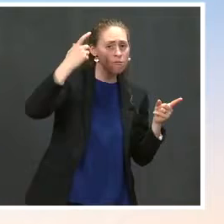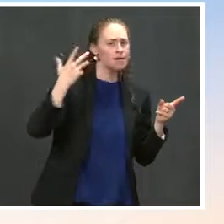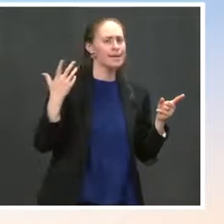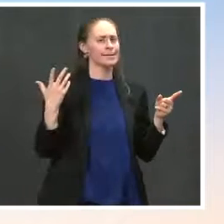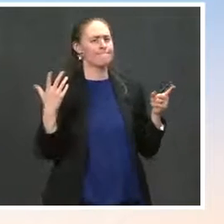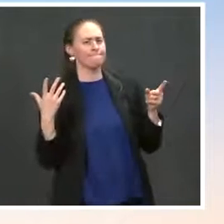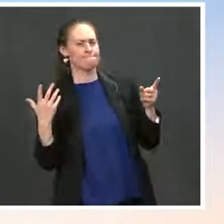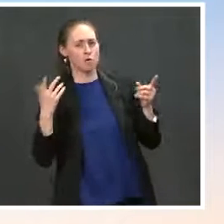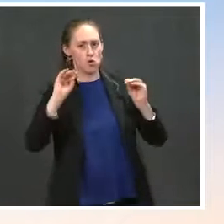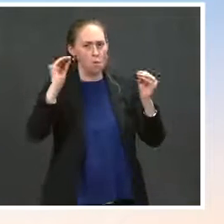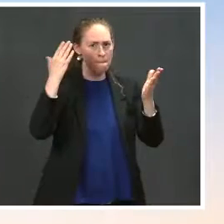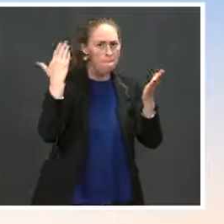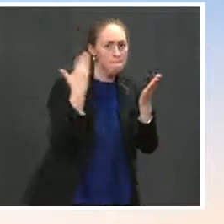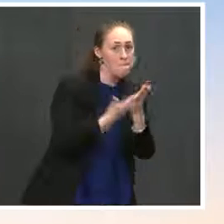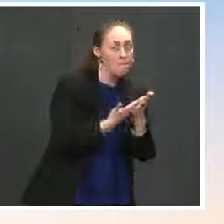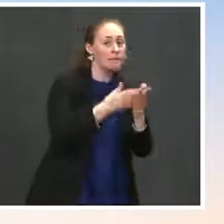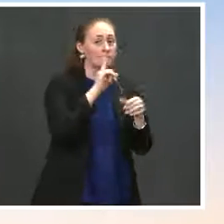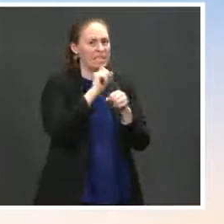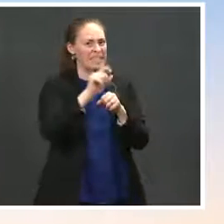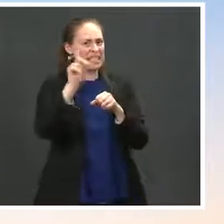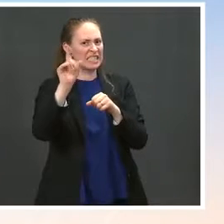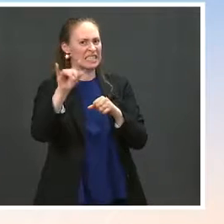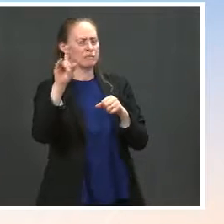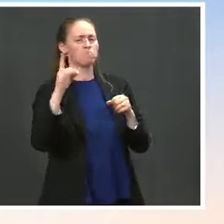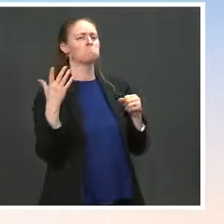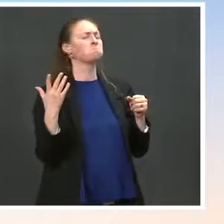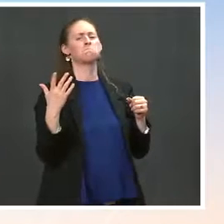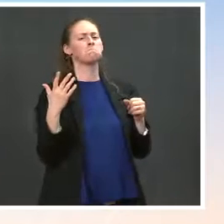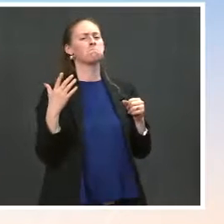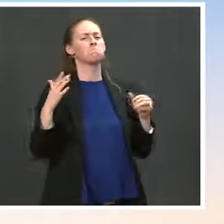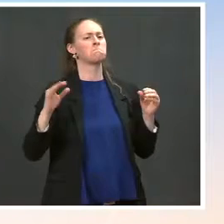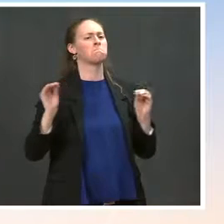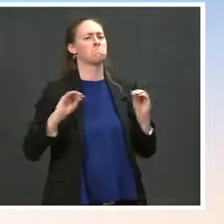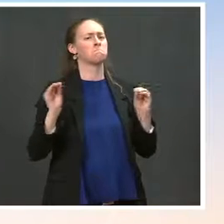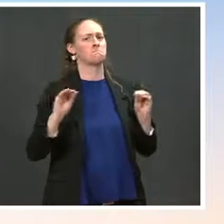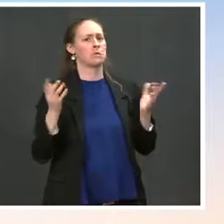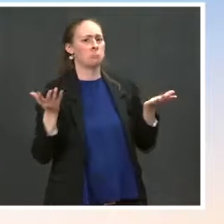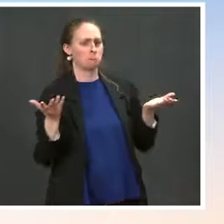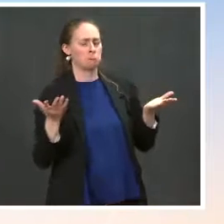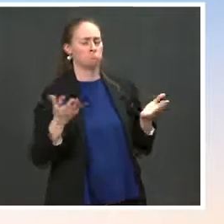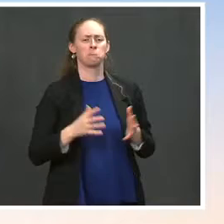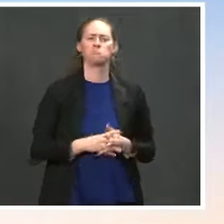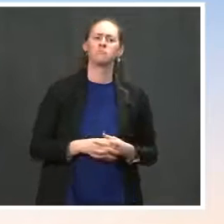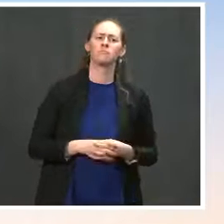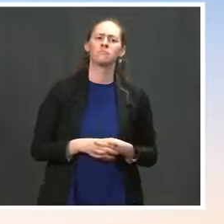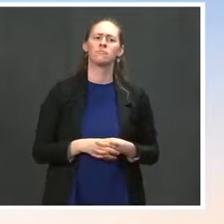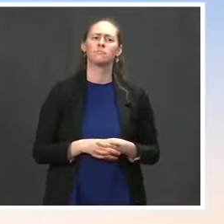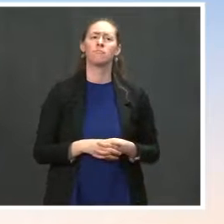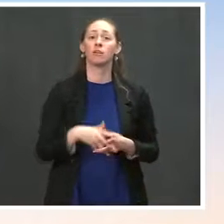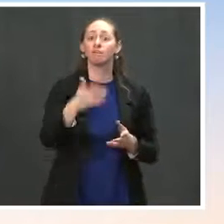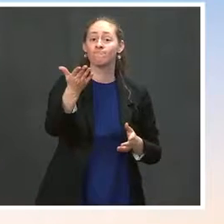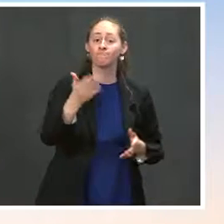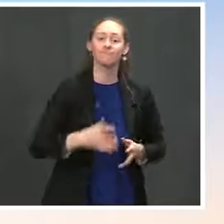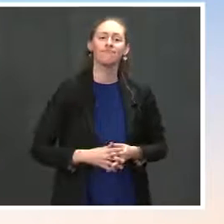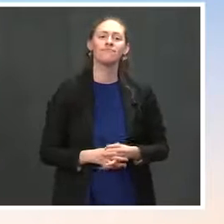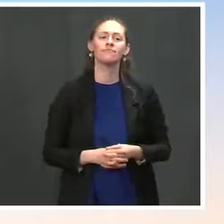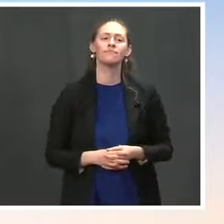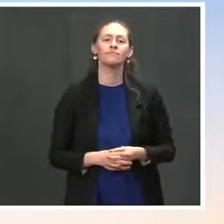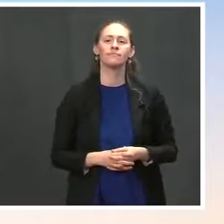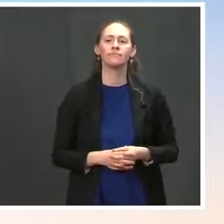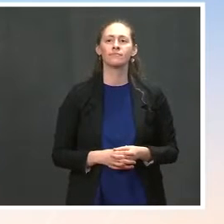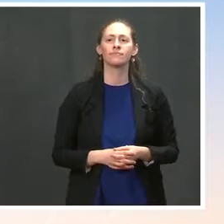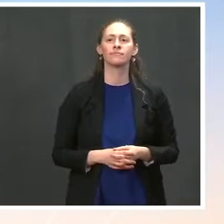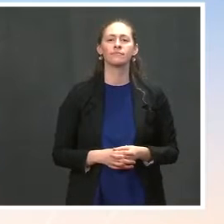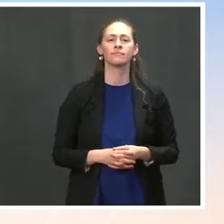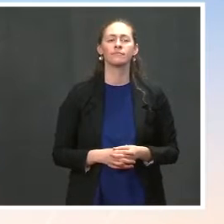any evidence of those reports, and that's in some of the stories now. So, go ahead. Thanks, Jen. There's been a lot of talk